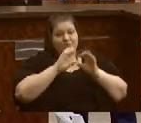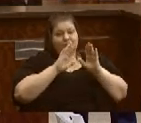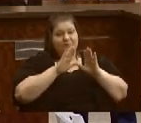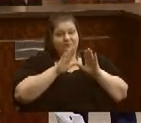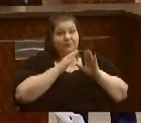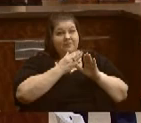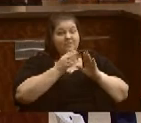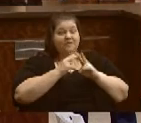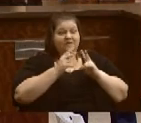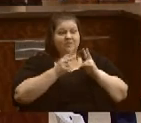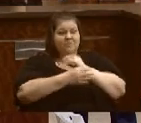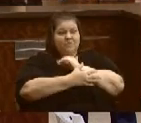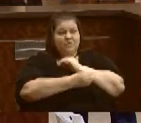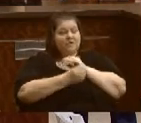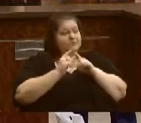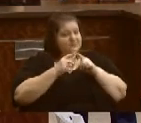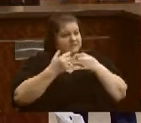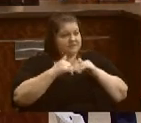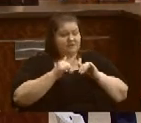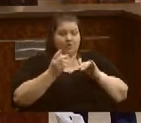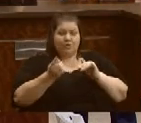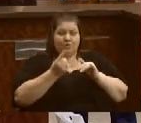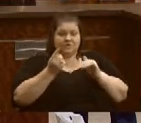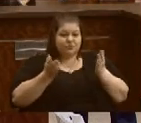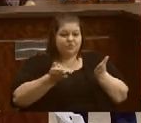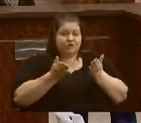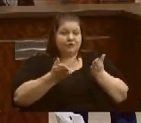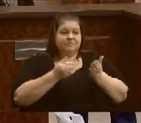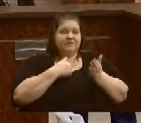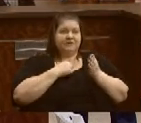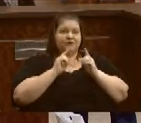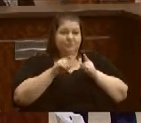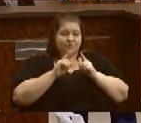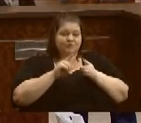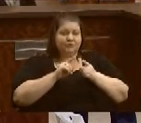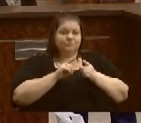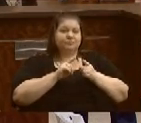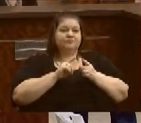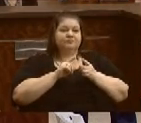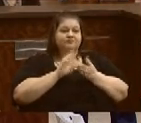poor. But still, they always encouraged me, and